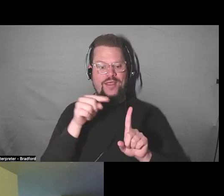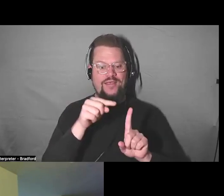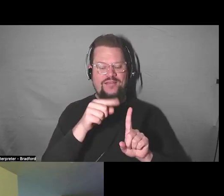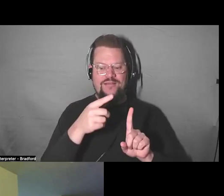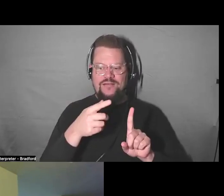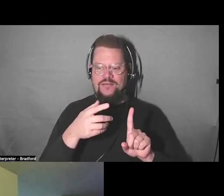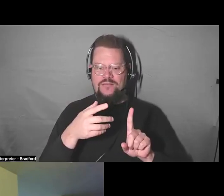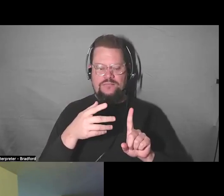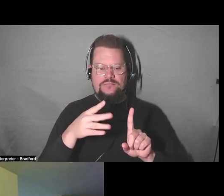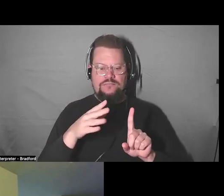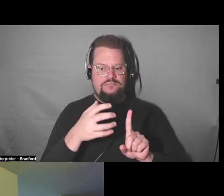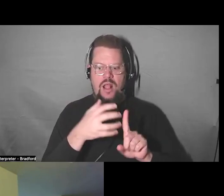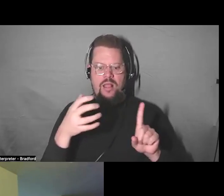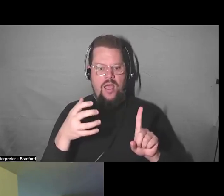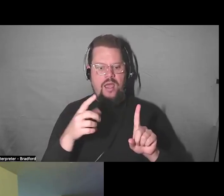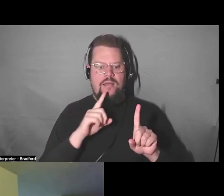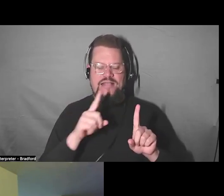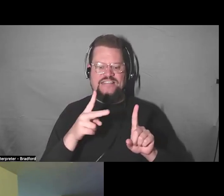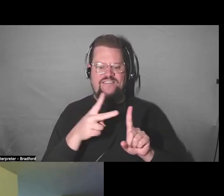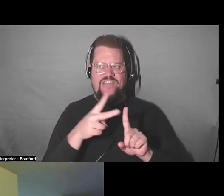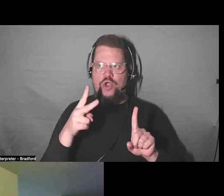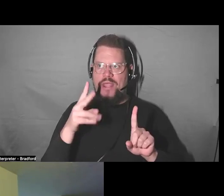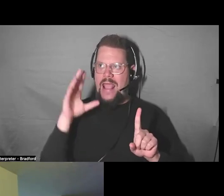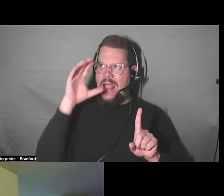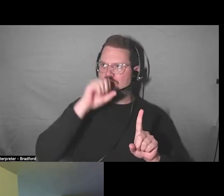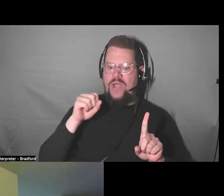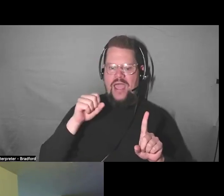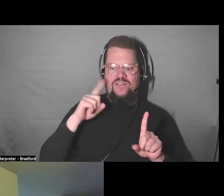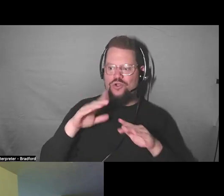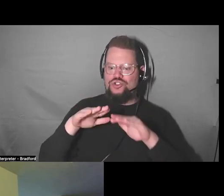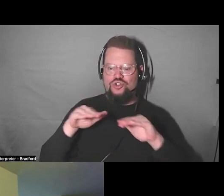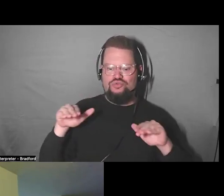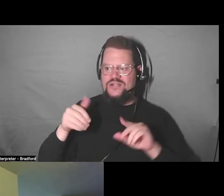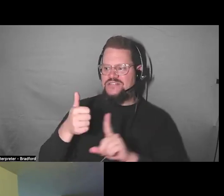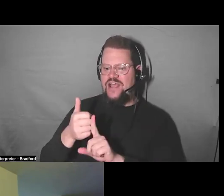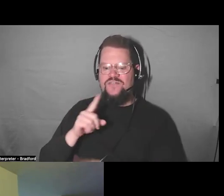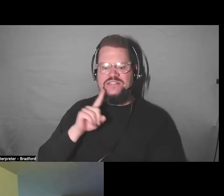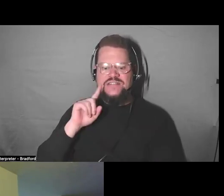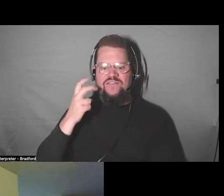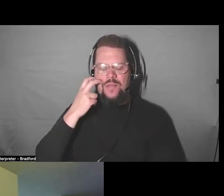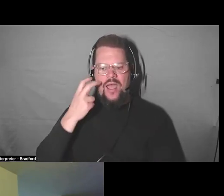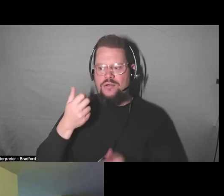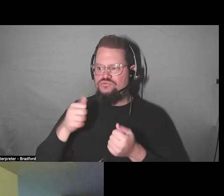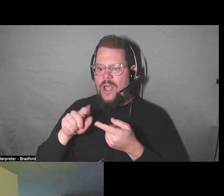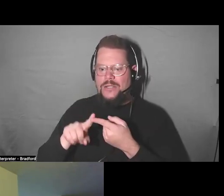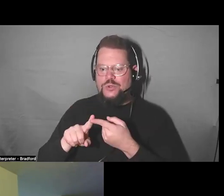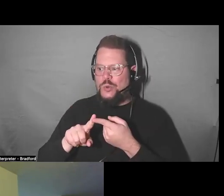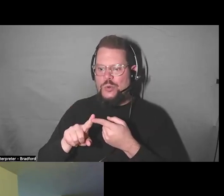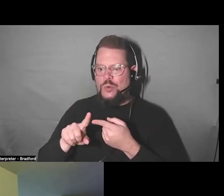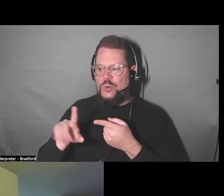vocabulary is very abstract too, for our children who are deaf blind, often we are trying to choose those